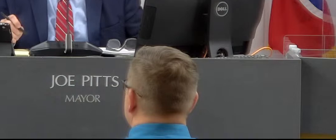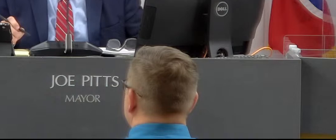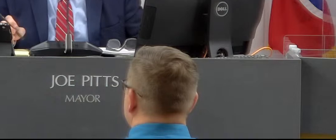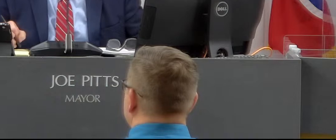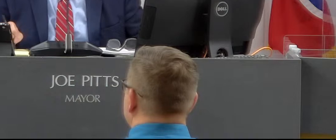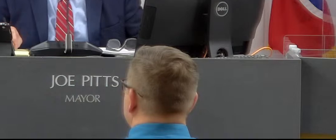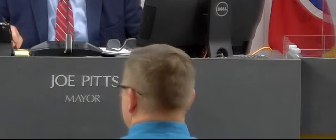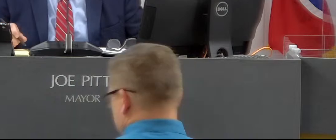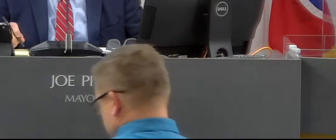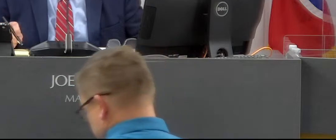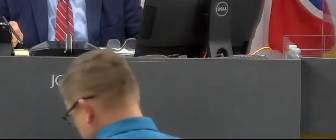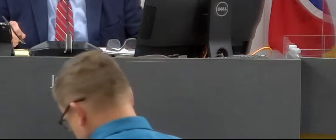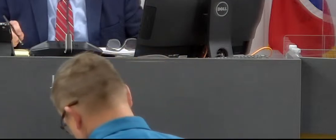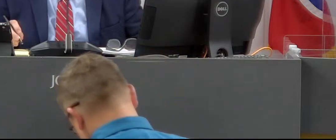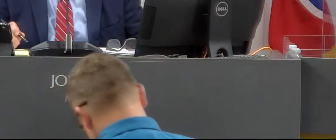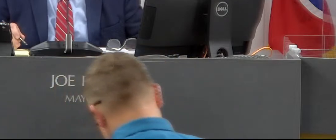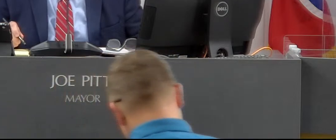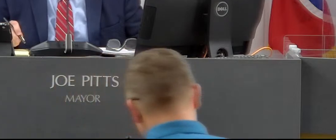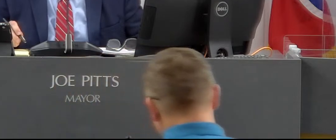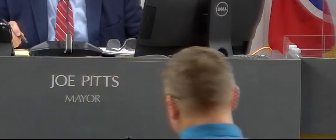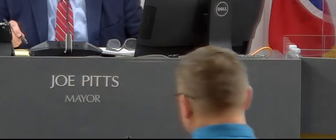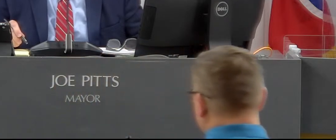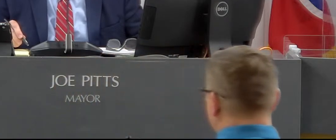or do we need help?